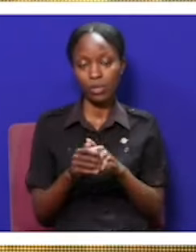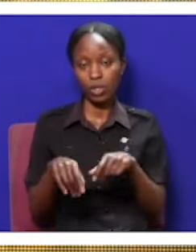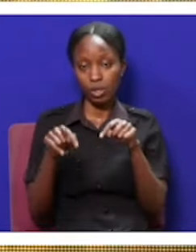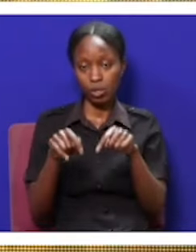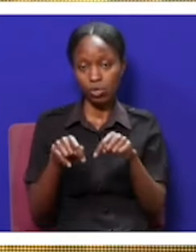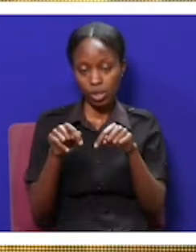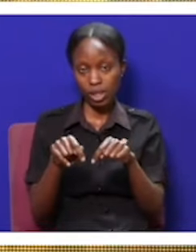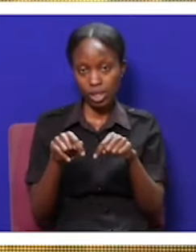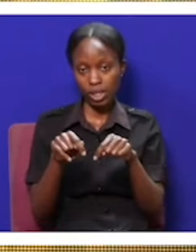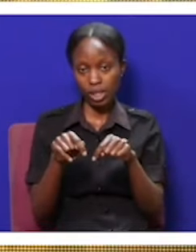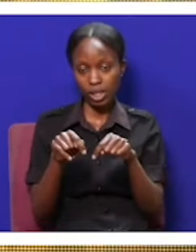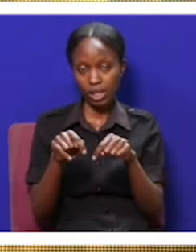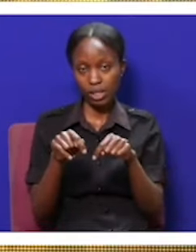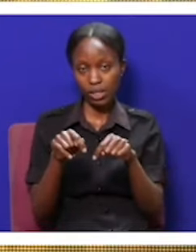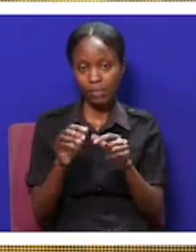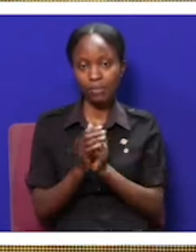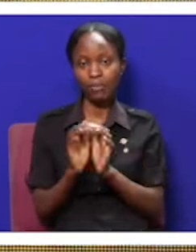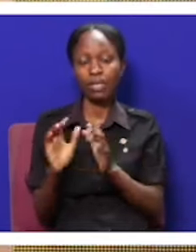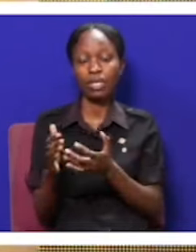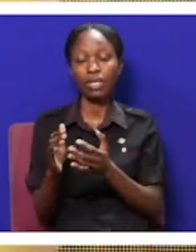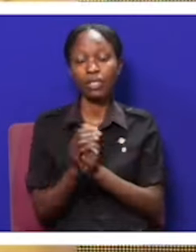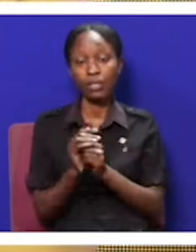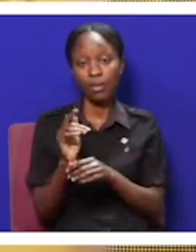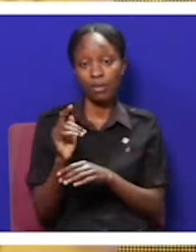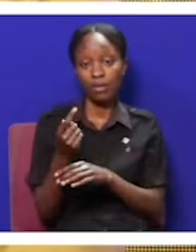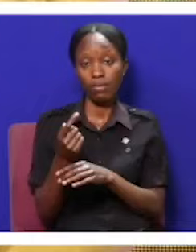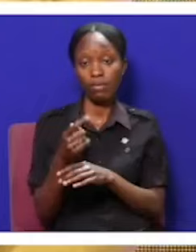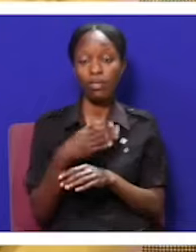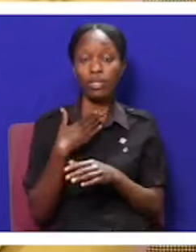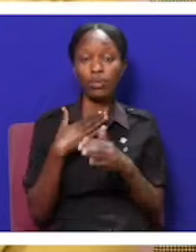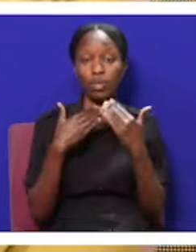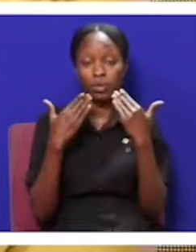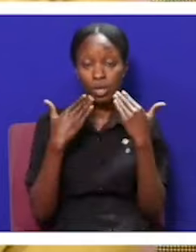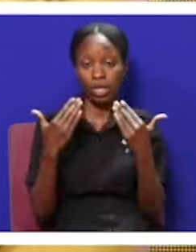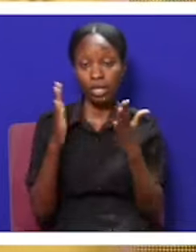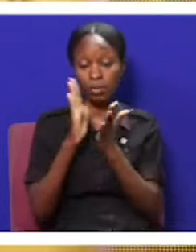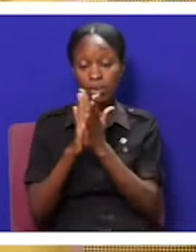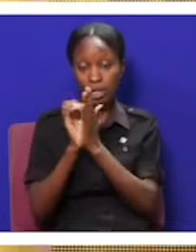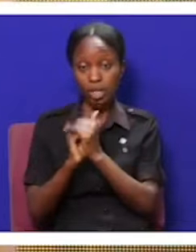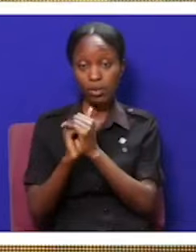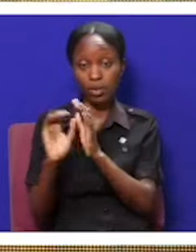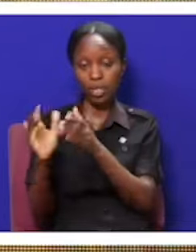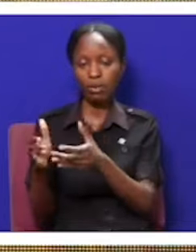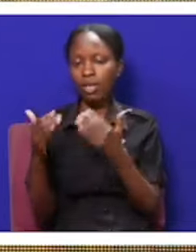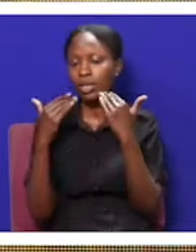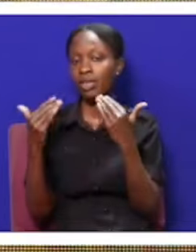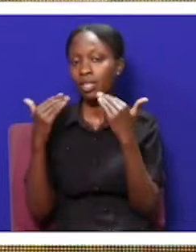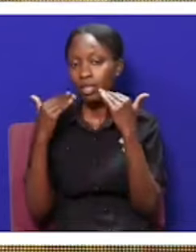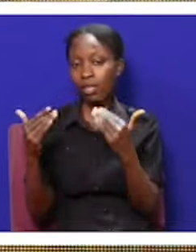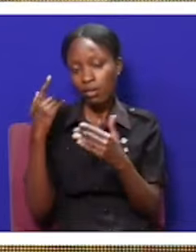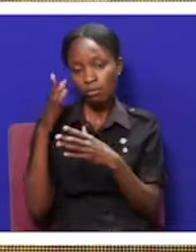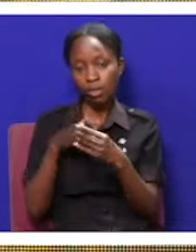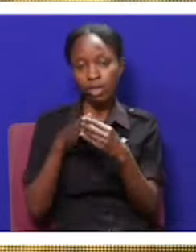worship. And first, let me thank the praise and worship team. Thank you, team, for taking